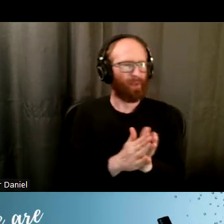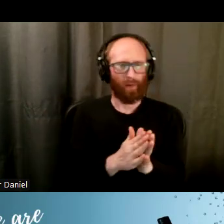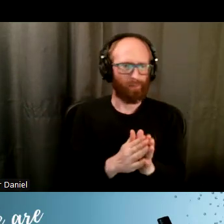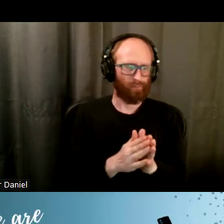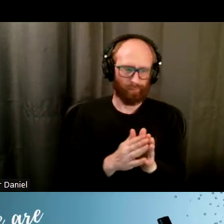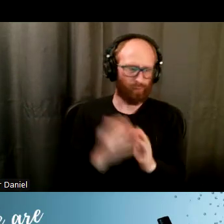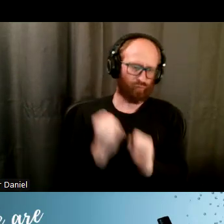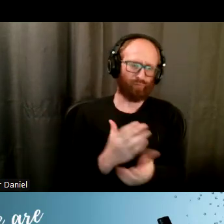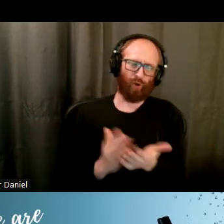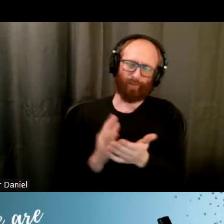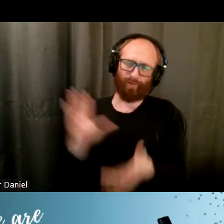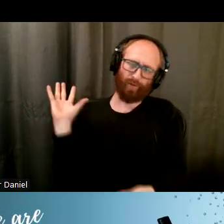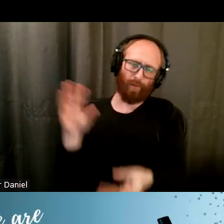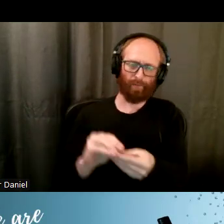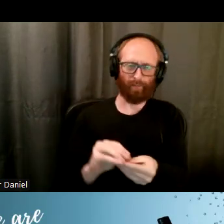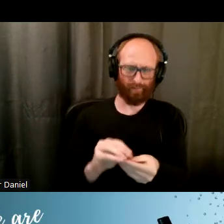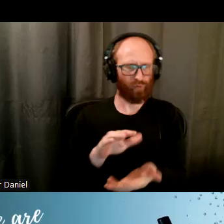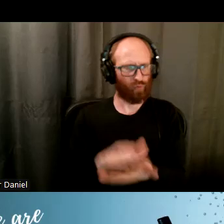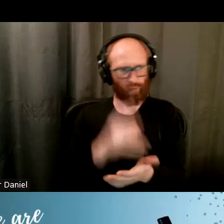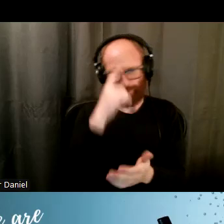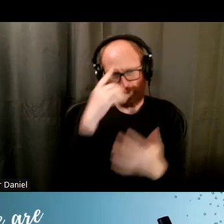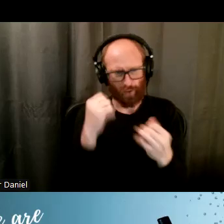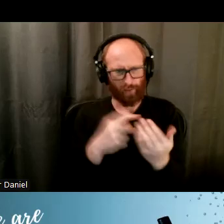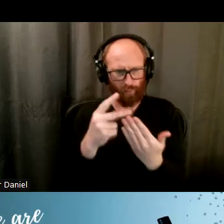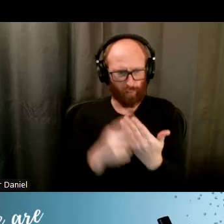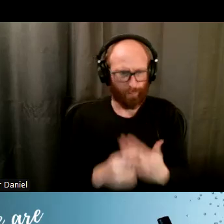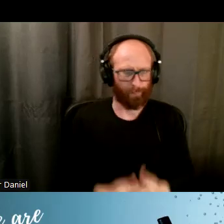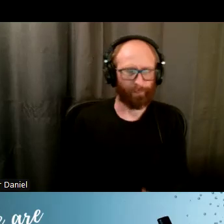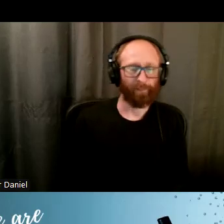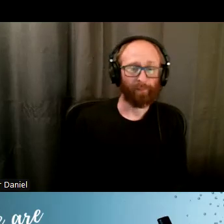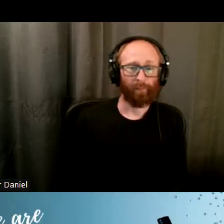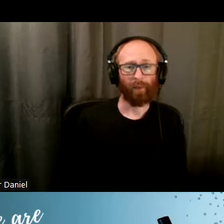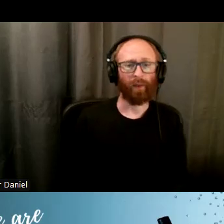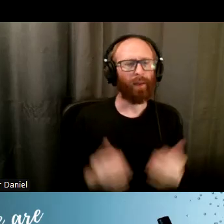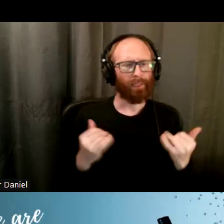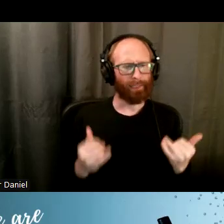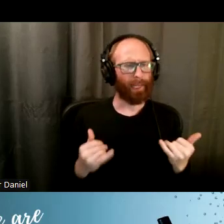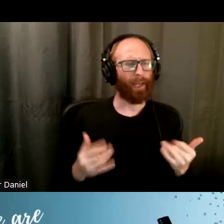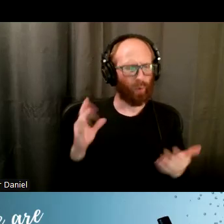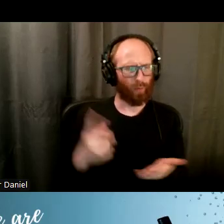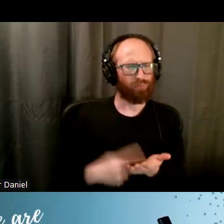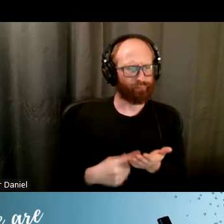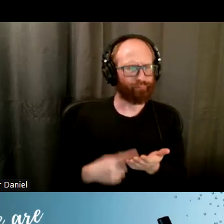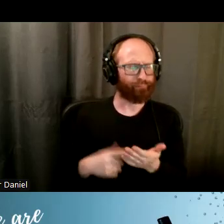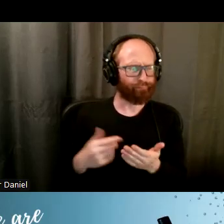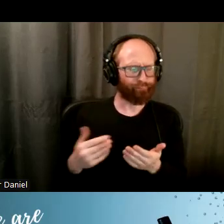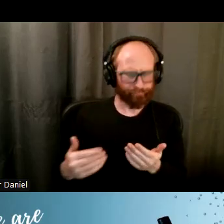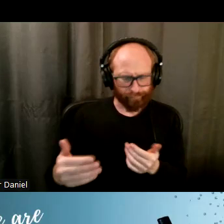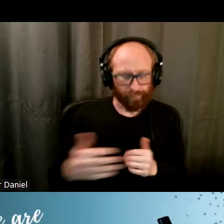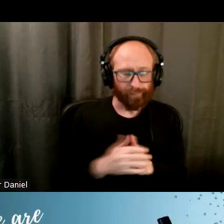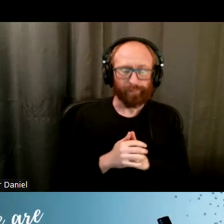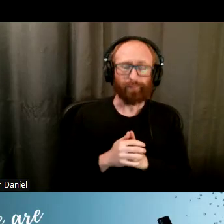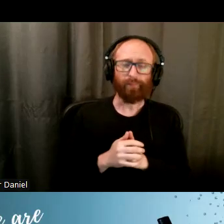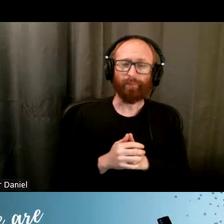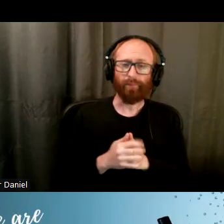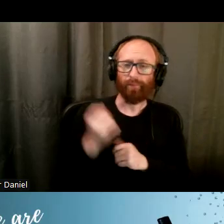program. We will talk about this throughout today's session, but it is important to frame mental health literacy